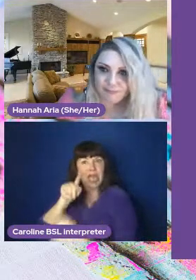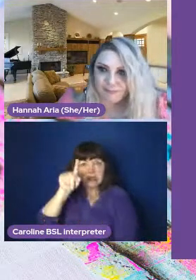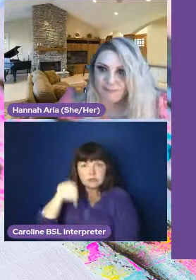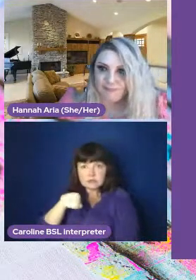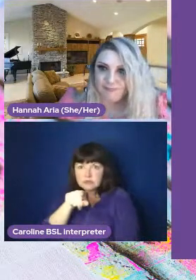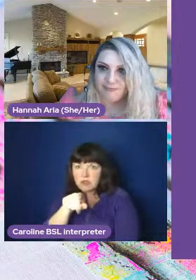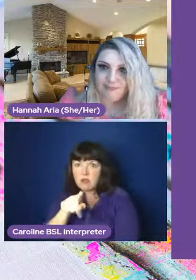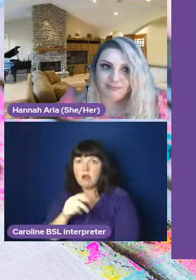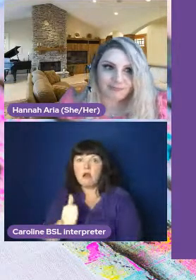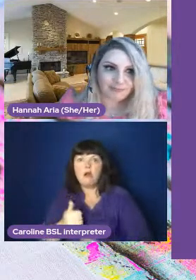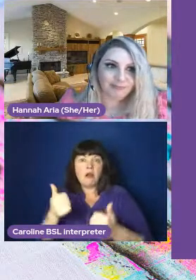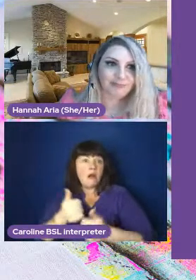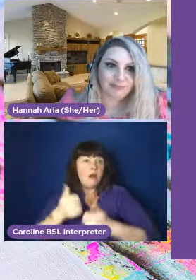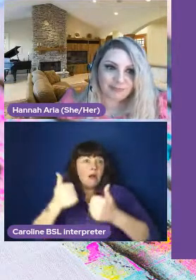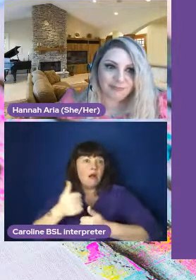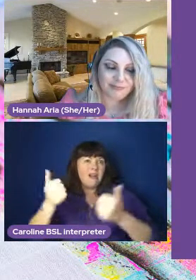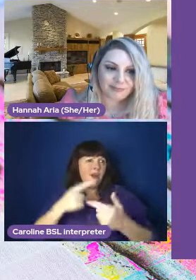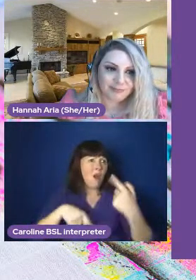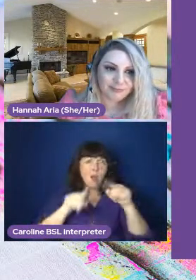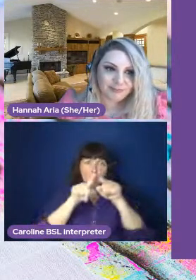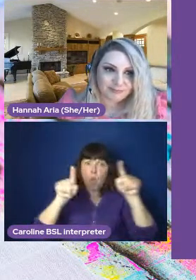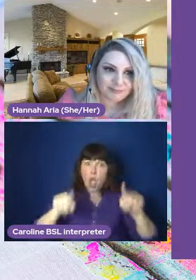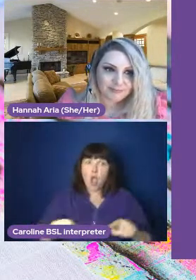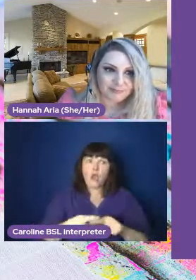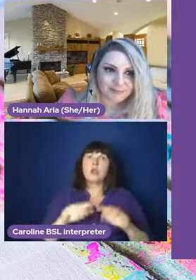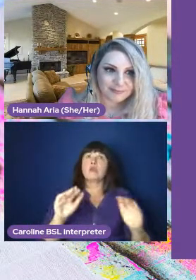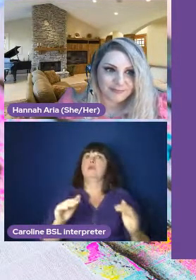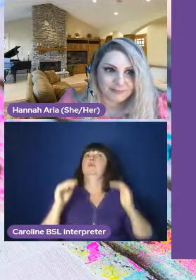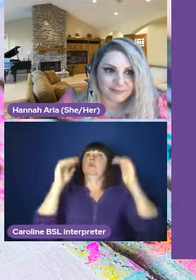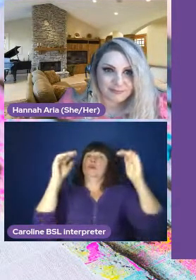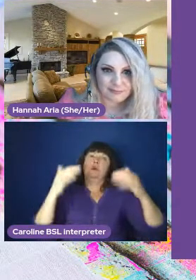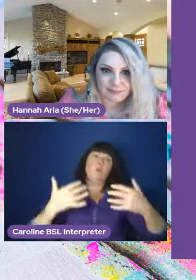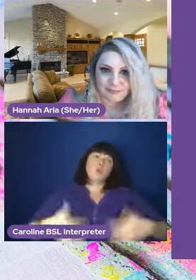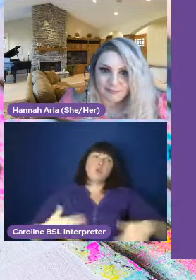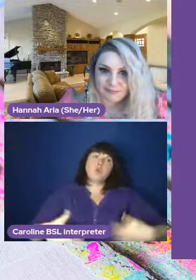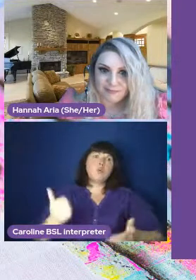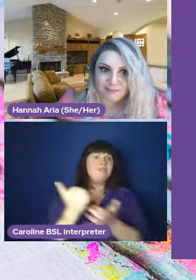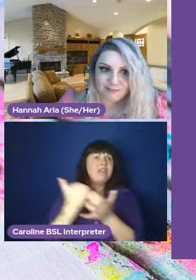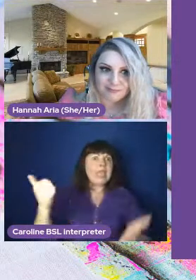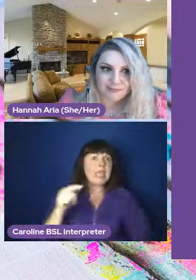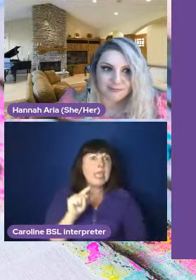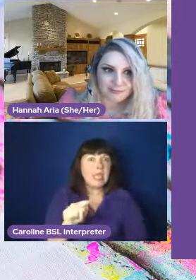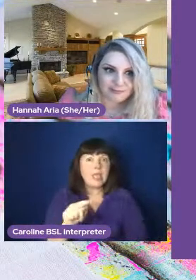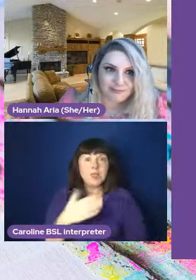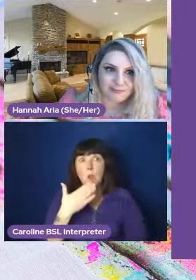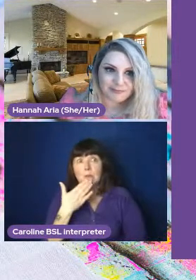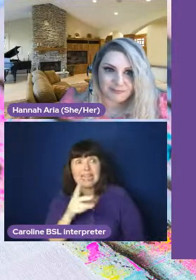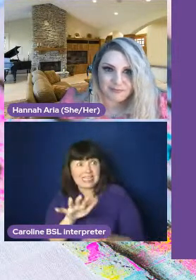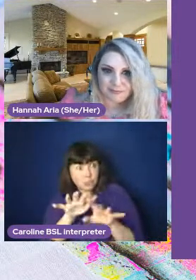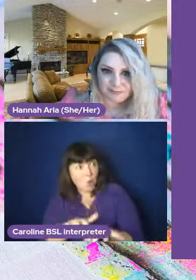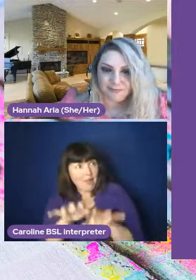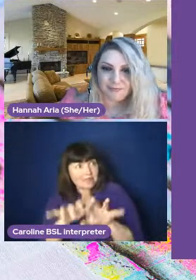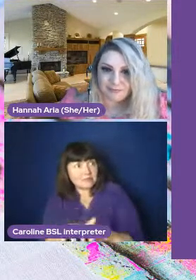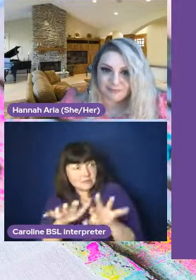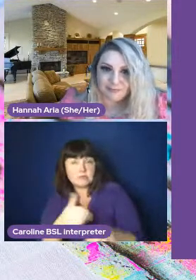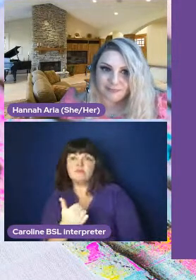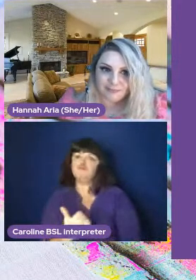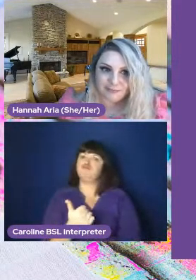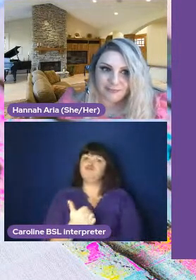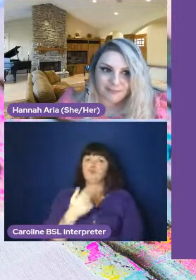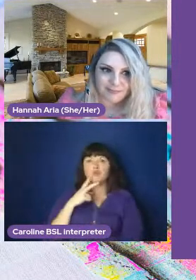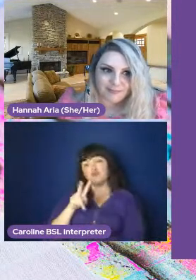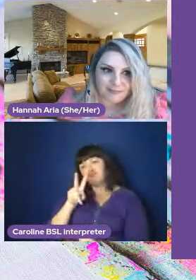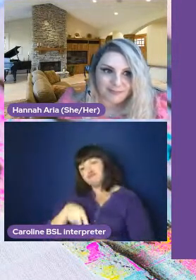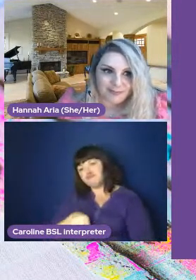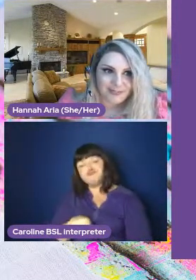been saying how great everybody's work is. And yeah, so leave a comment, everybody. Make sure you join in. We love to hear your comments, hear